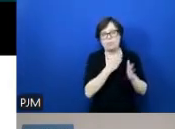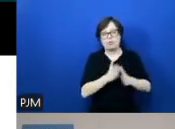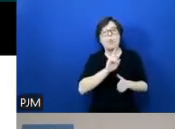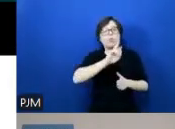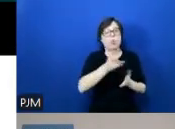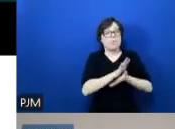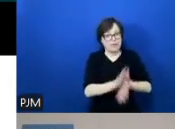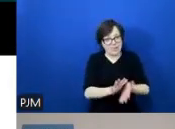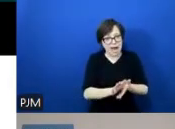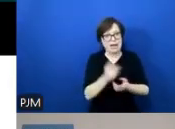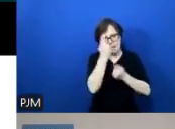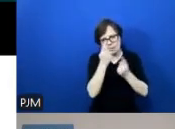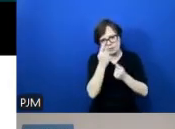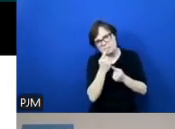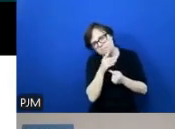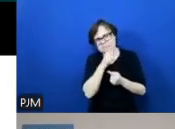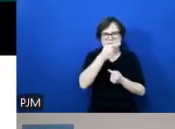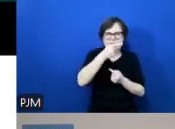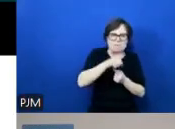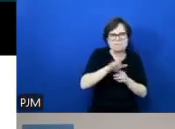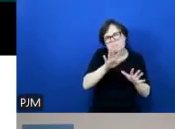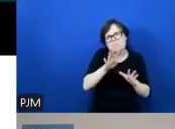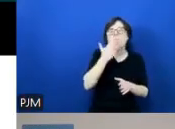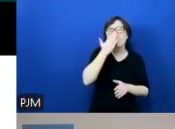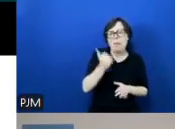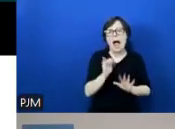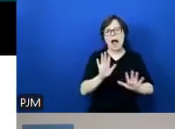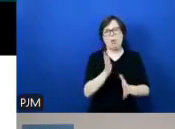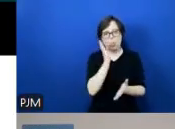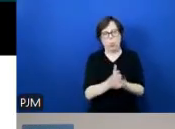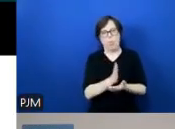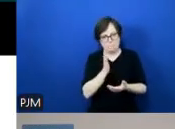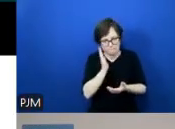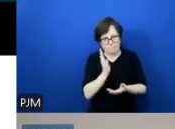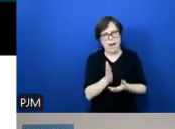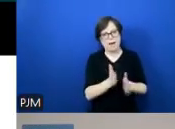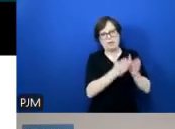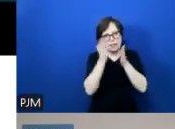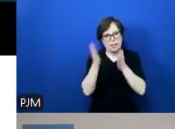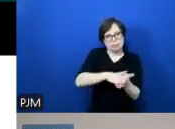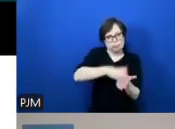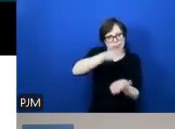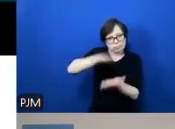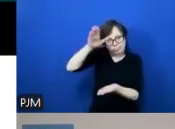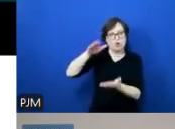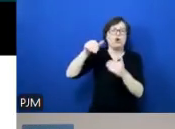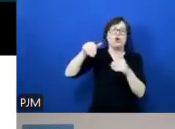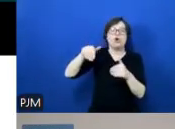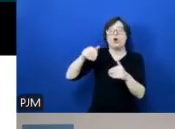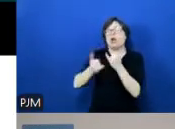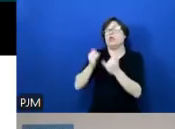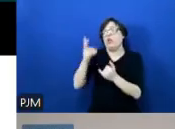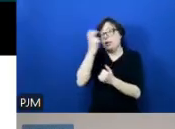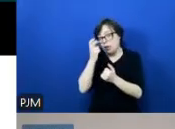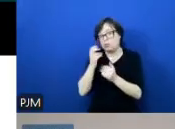libraries, bookshops. So we gave out all the printed out versions, but we'll have another edition